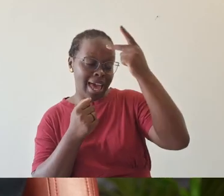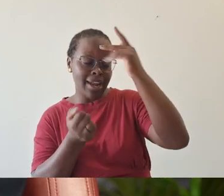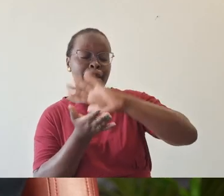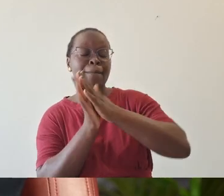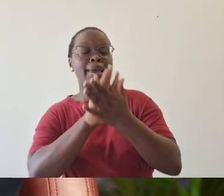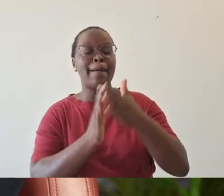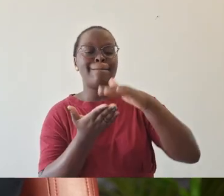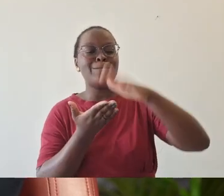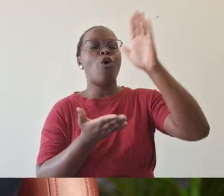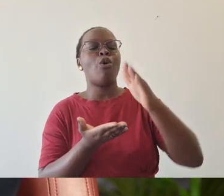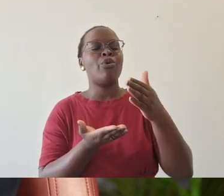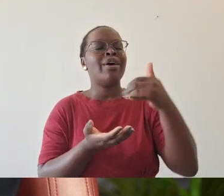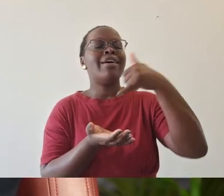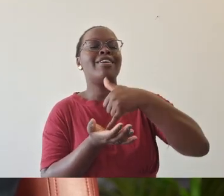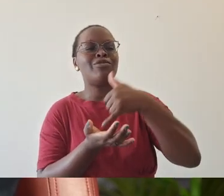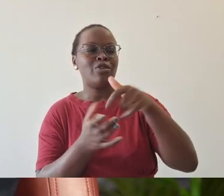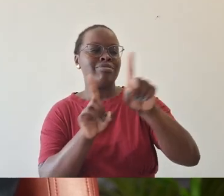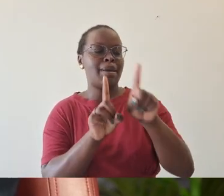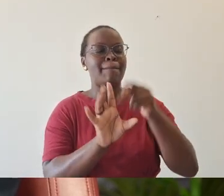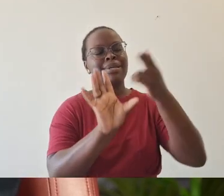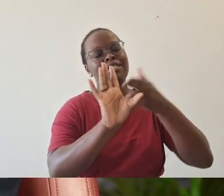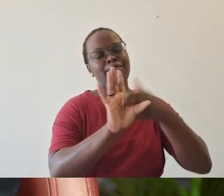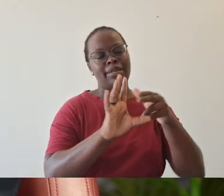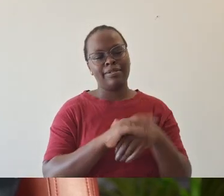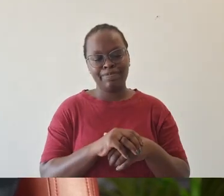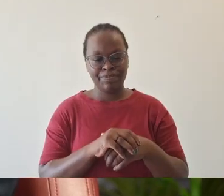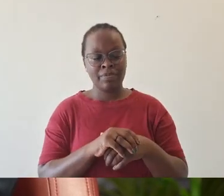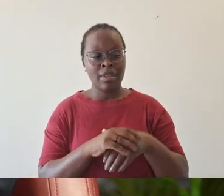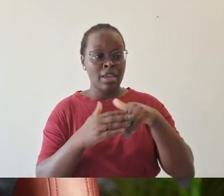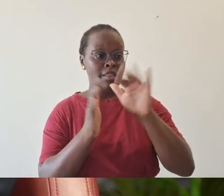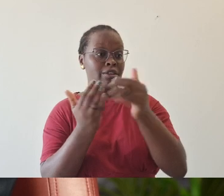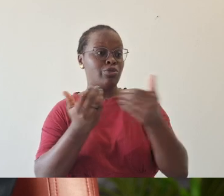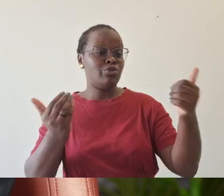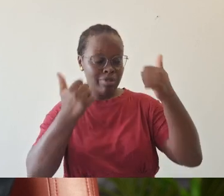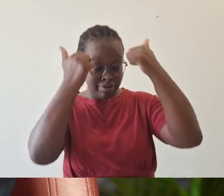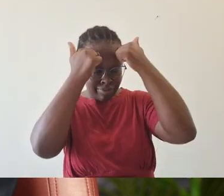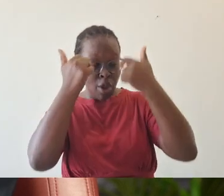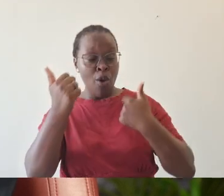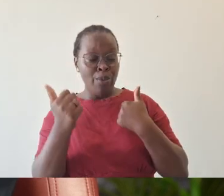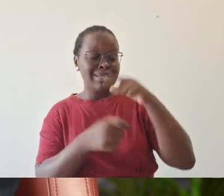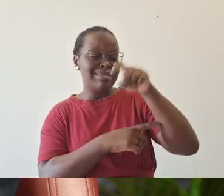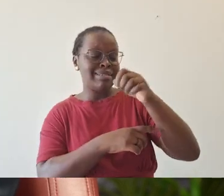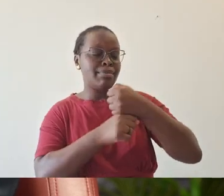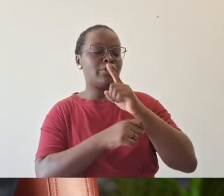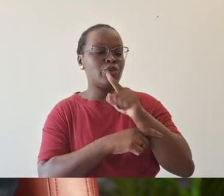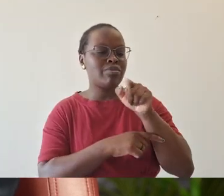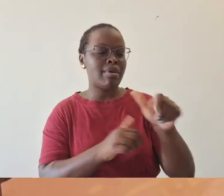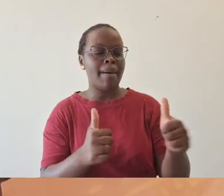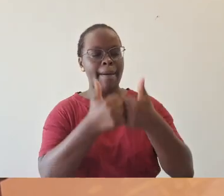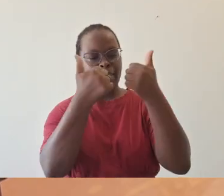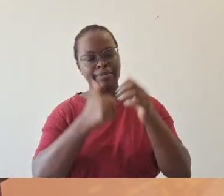parents so that at least they do understand what meaningful engagement is. And so we need to make sure that that alignment is also